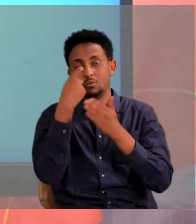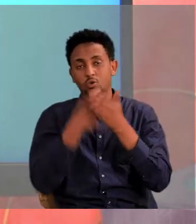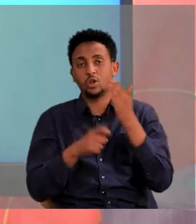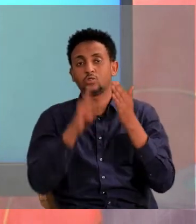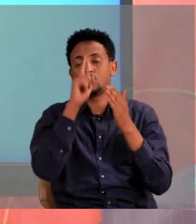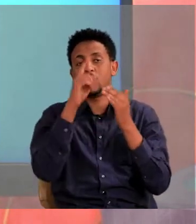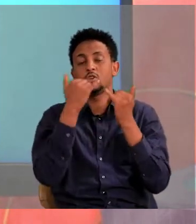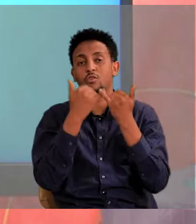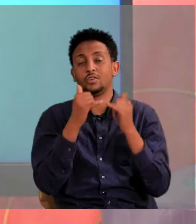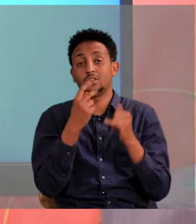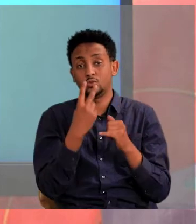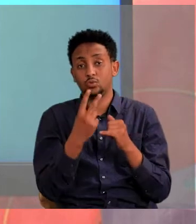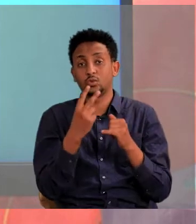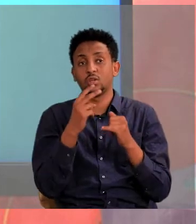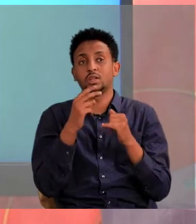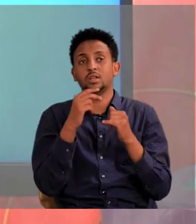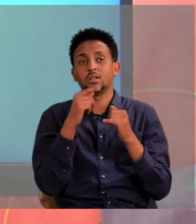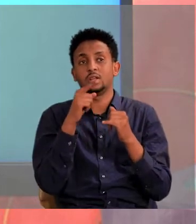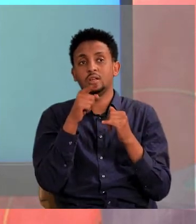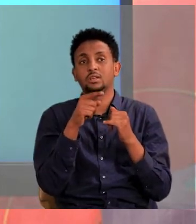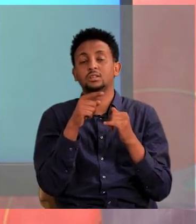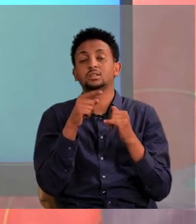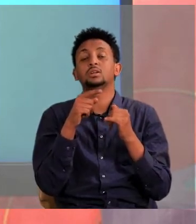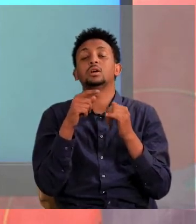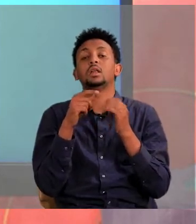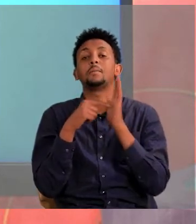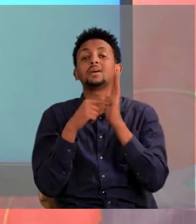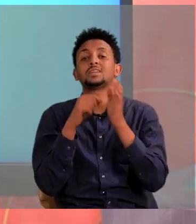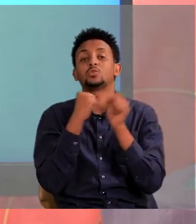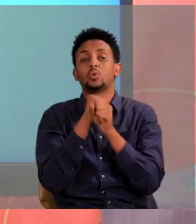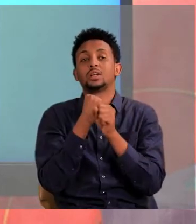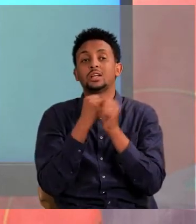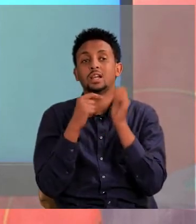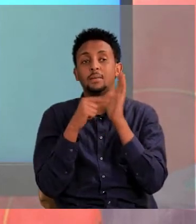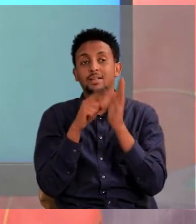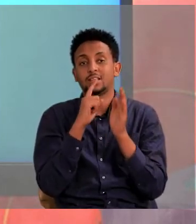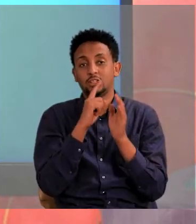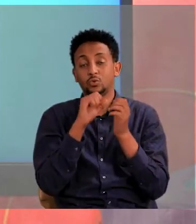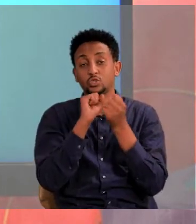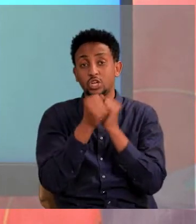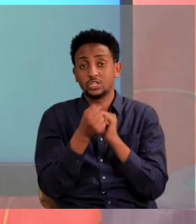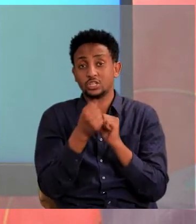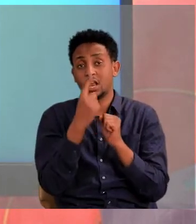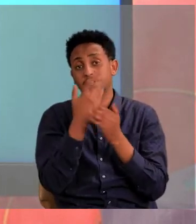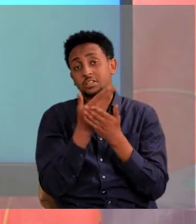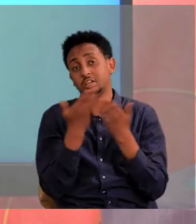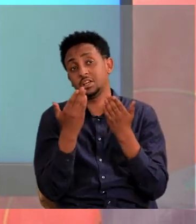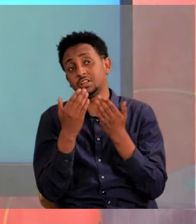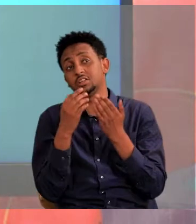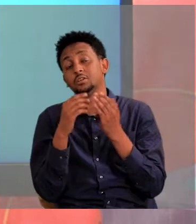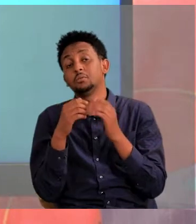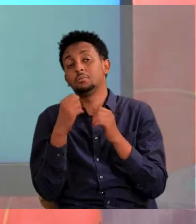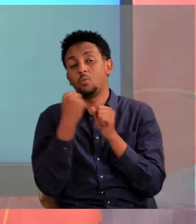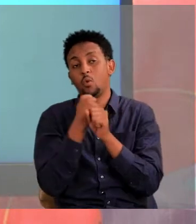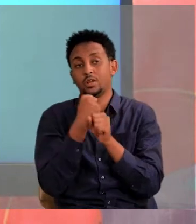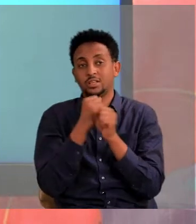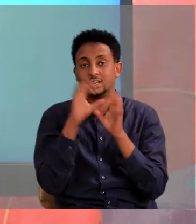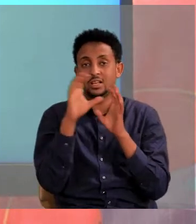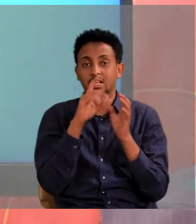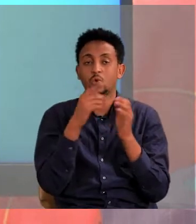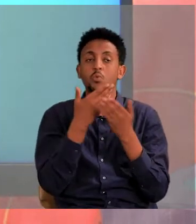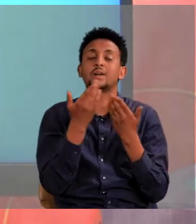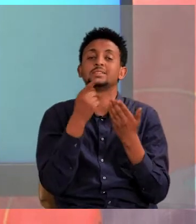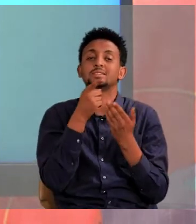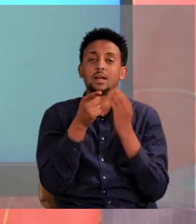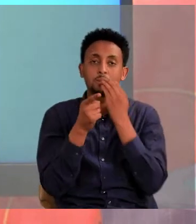1 over 2 mv squared, enables us to perform work. The change of something enables us to perform work. What is